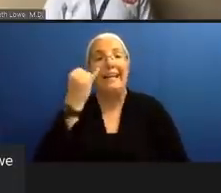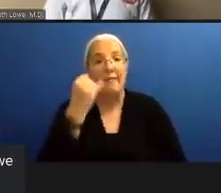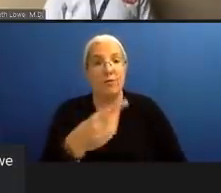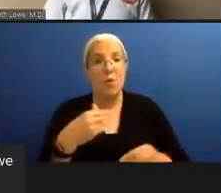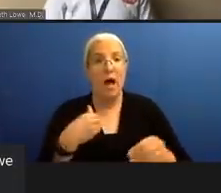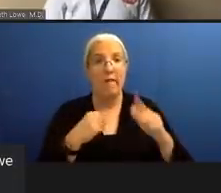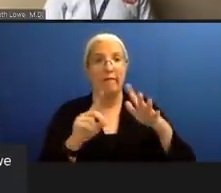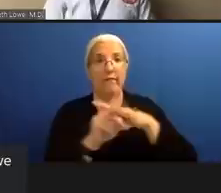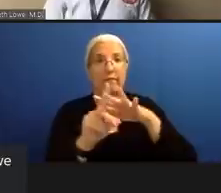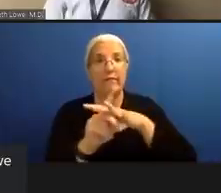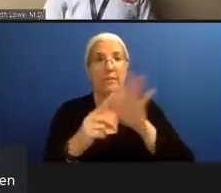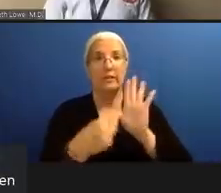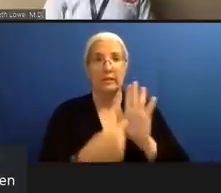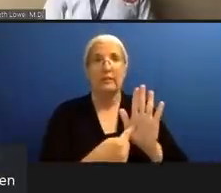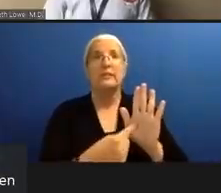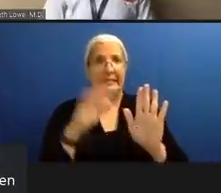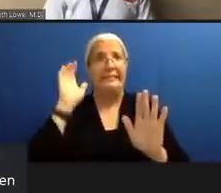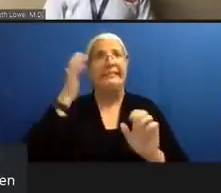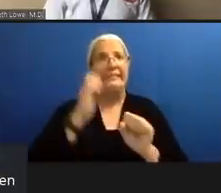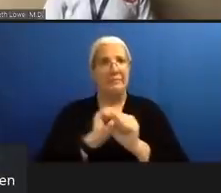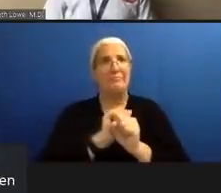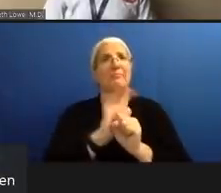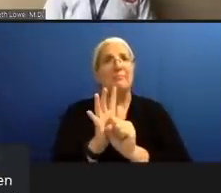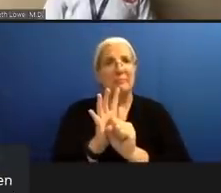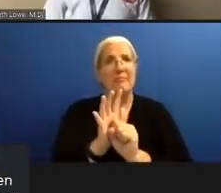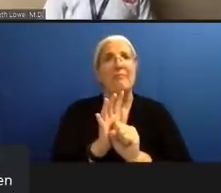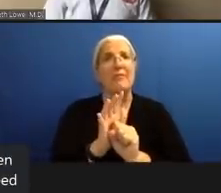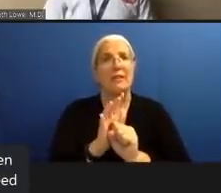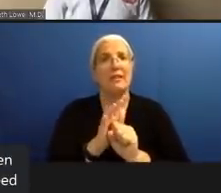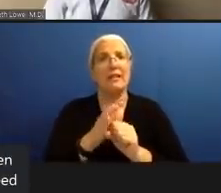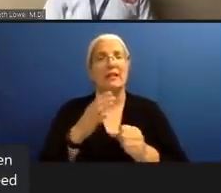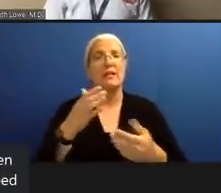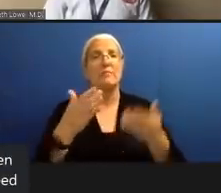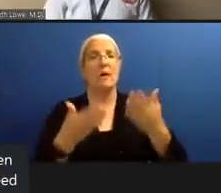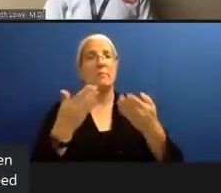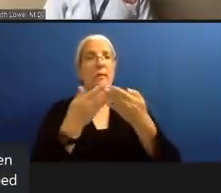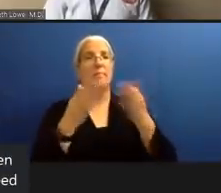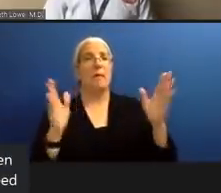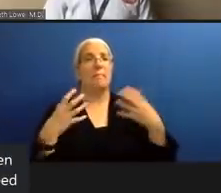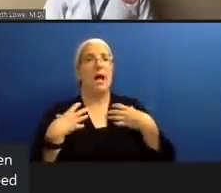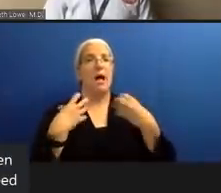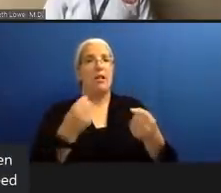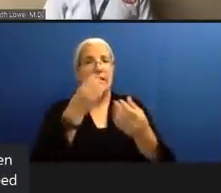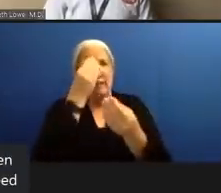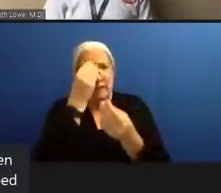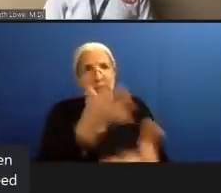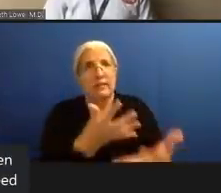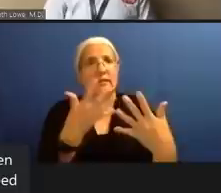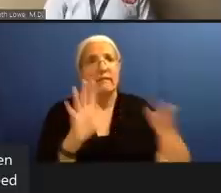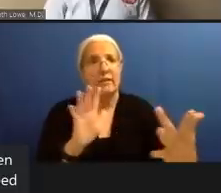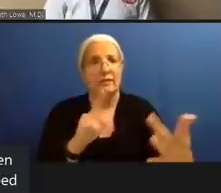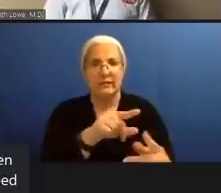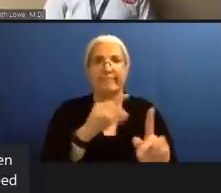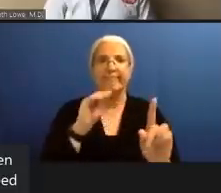department that they may need testing based on a contact investigation and maybe have been in close contact with a known case,